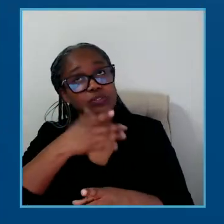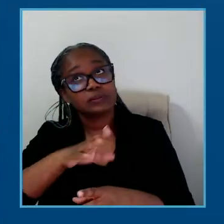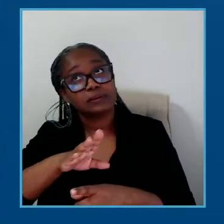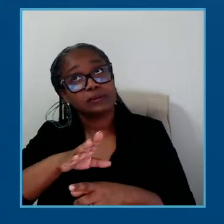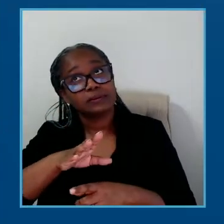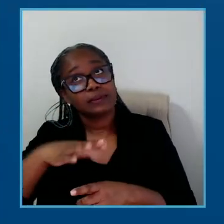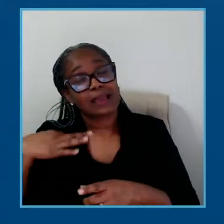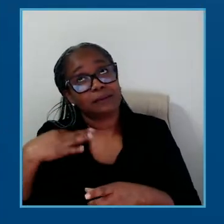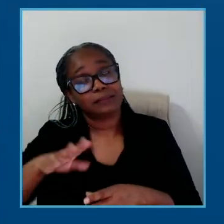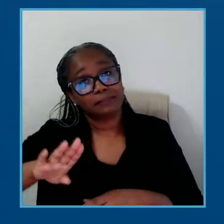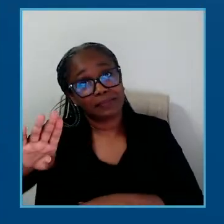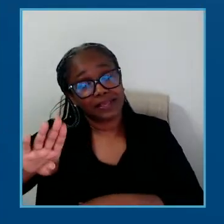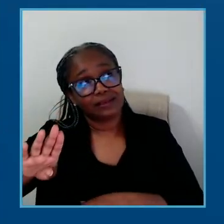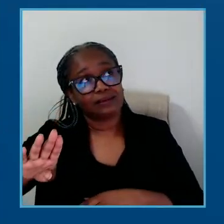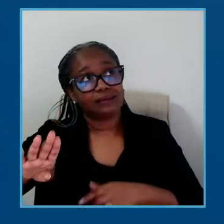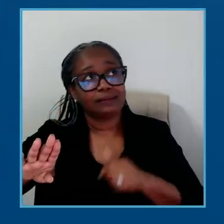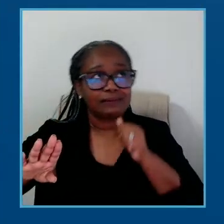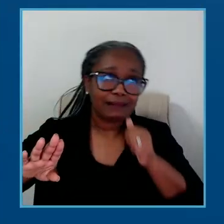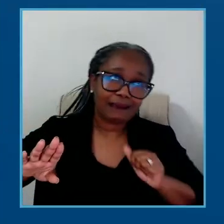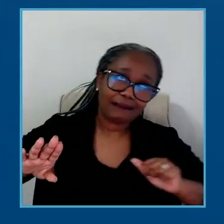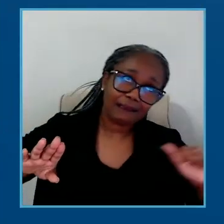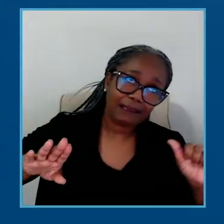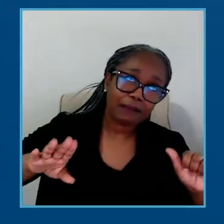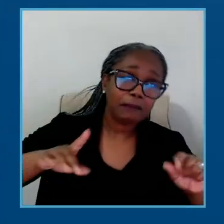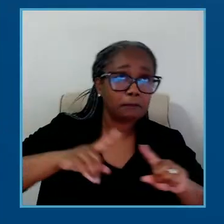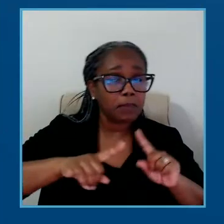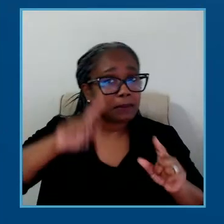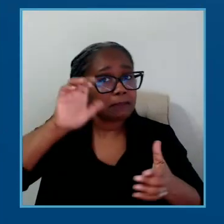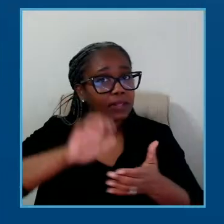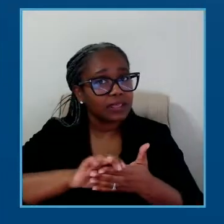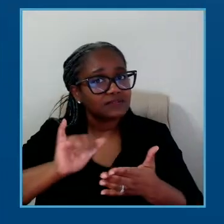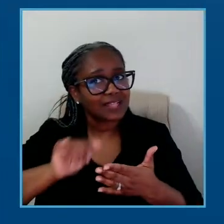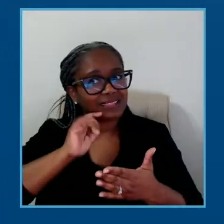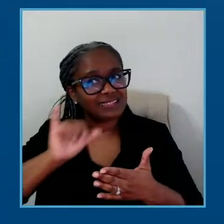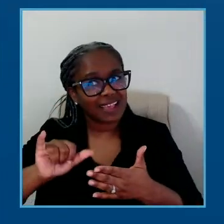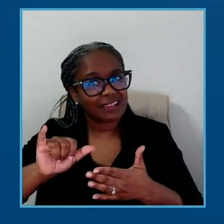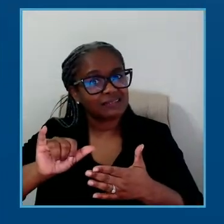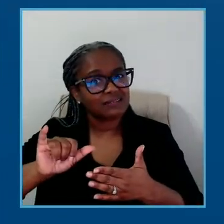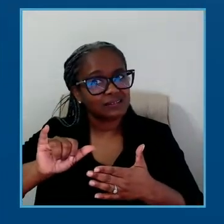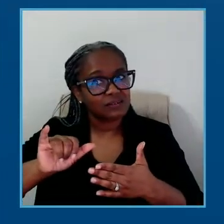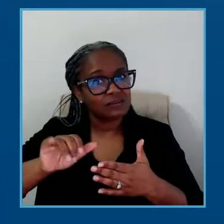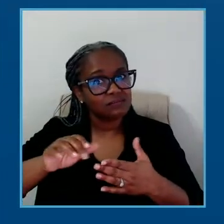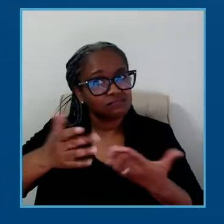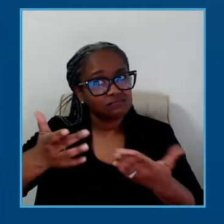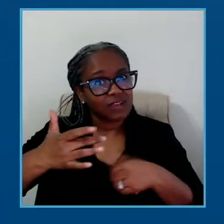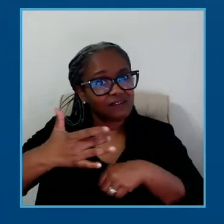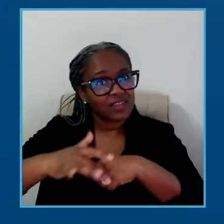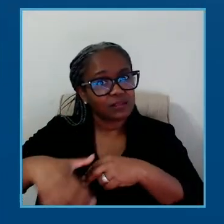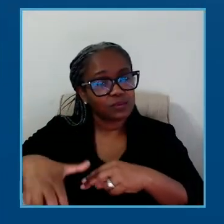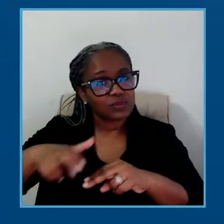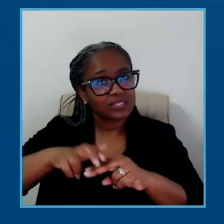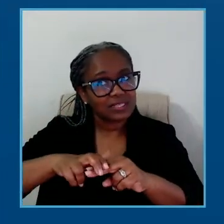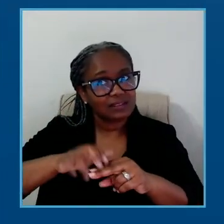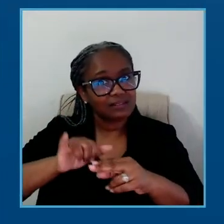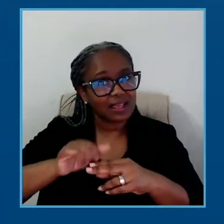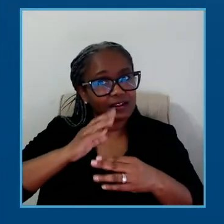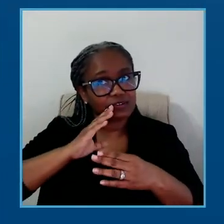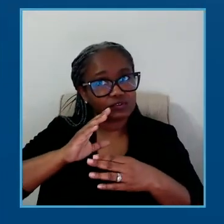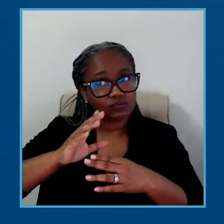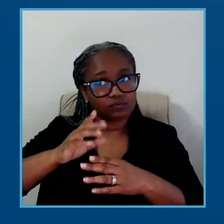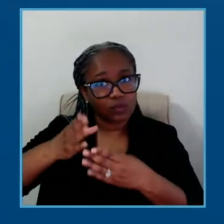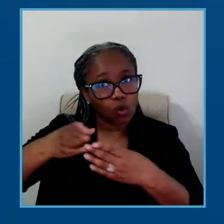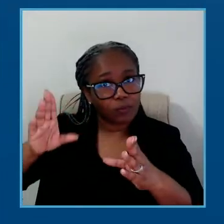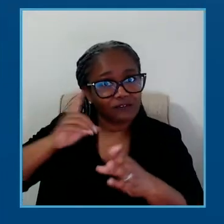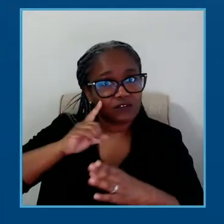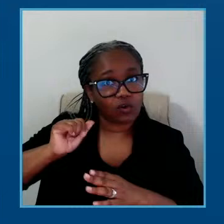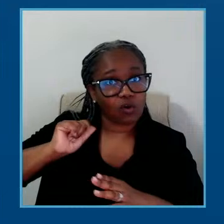the 2 male candidates, but who also believes strongly that the open seat, the seat that's open to candidates of all genders, should